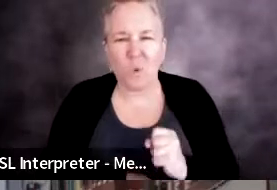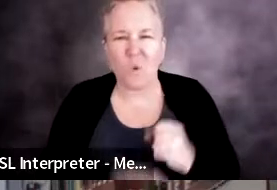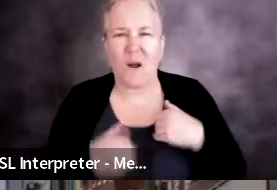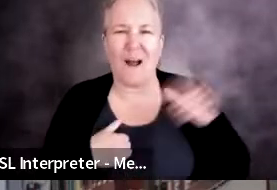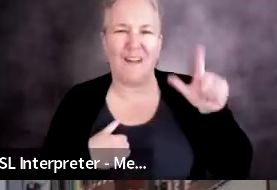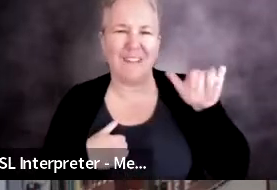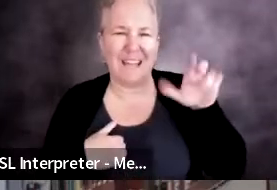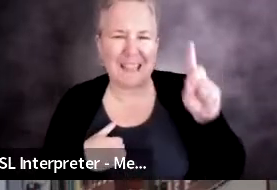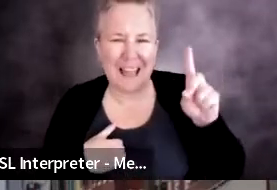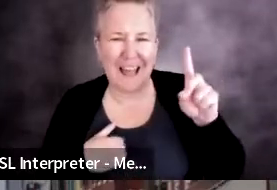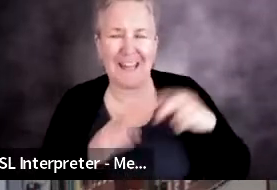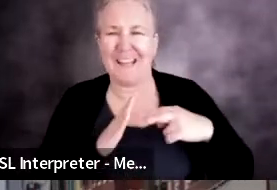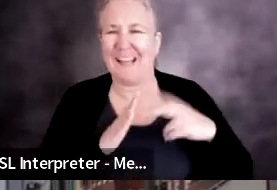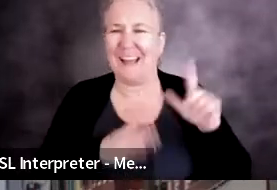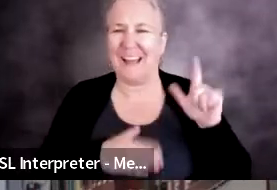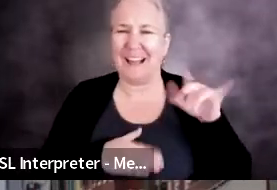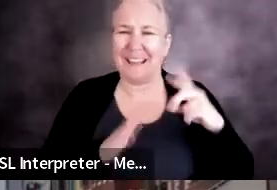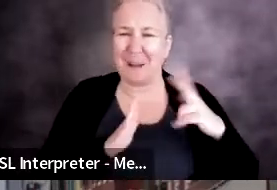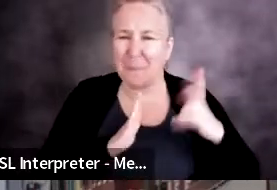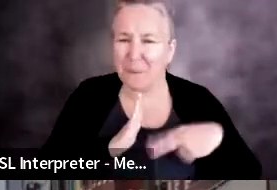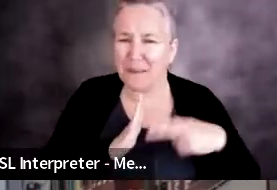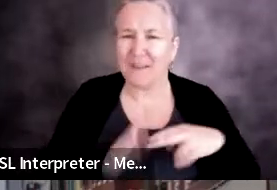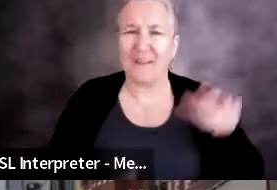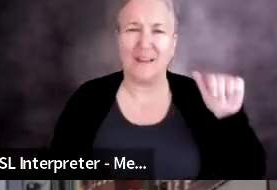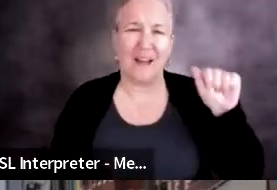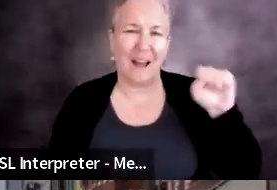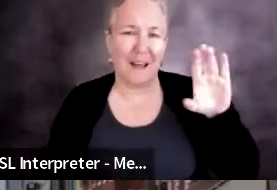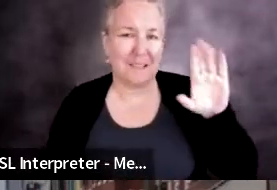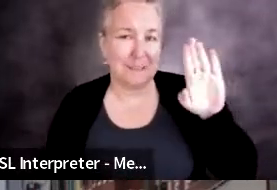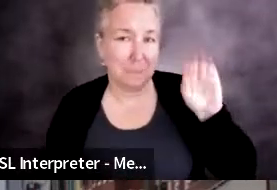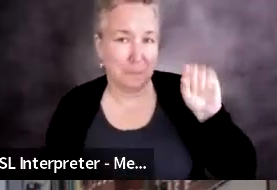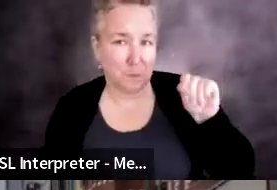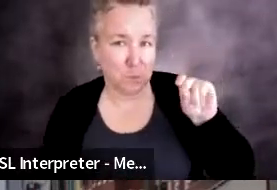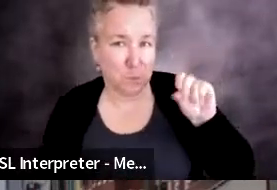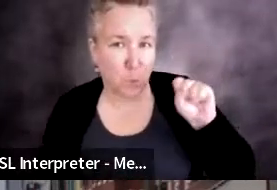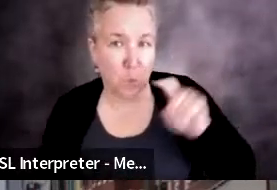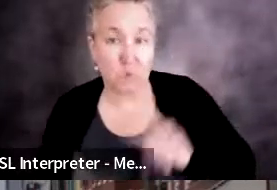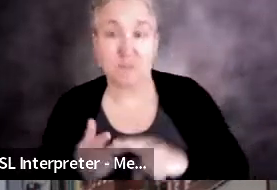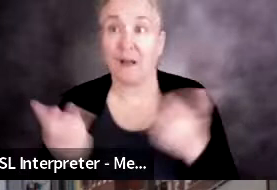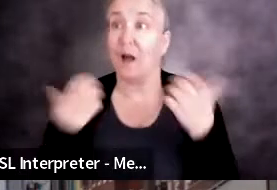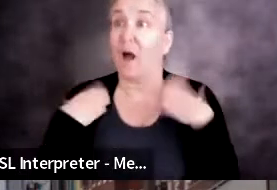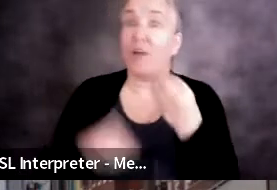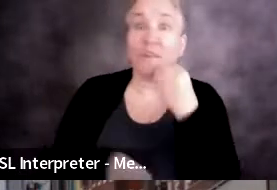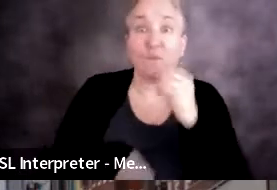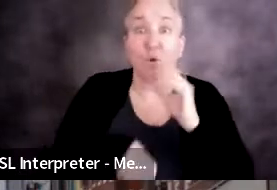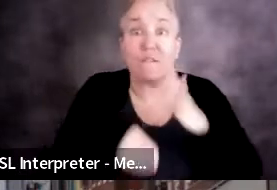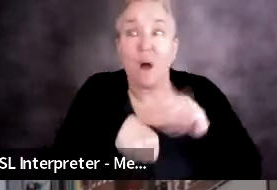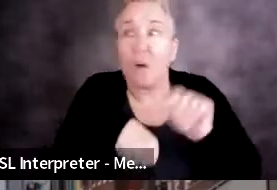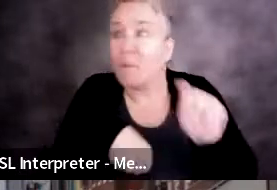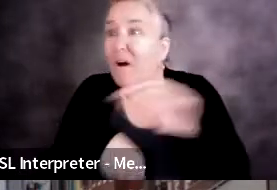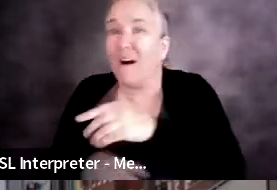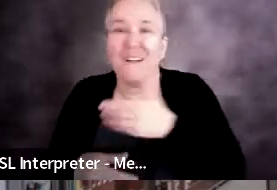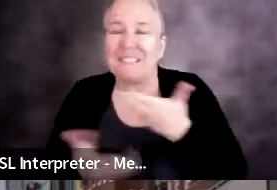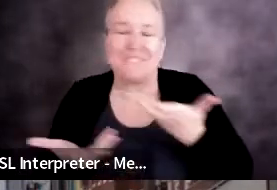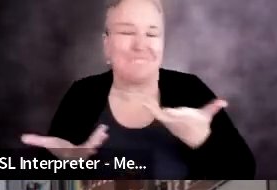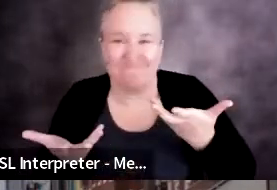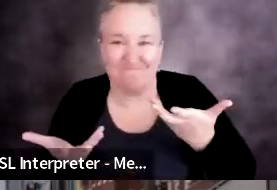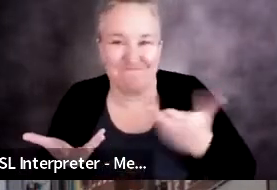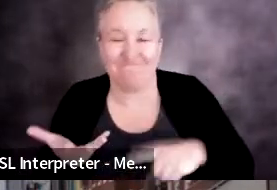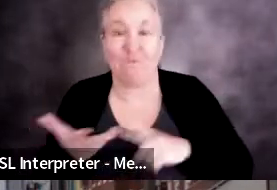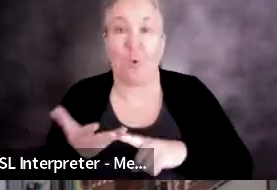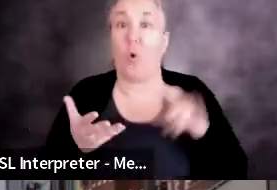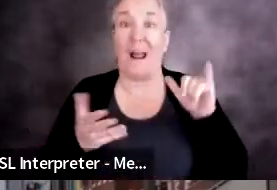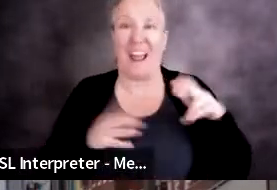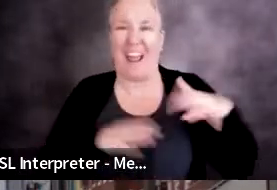and asbestos, not having access to healthy foods, and poor quality air in